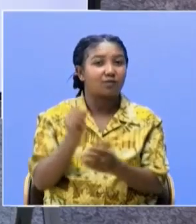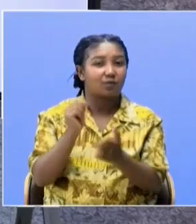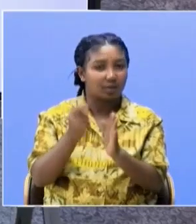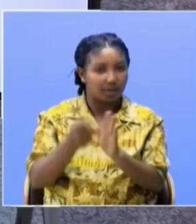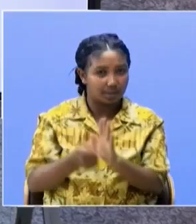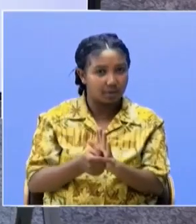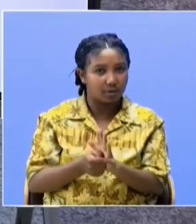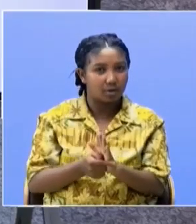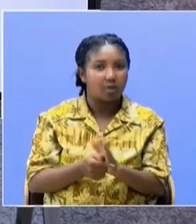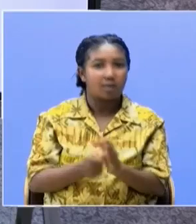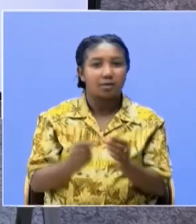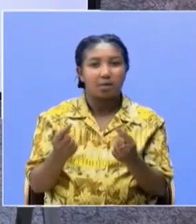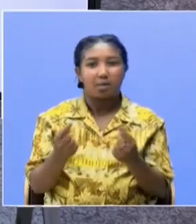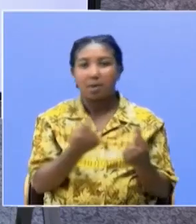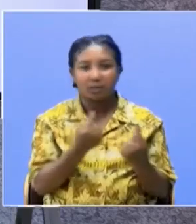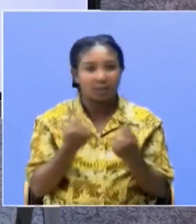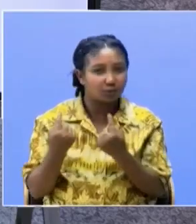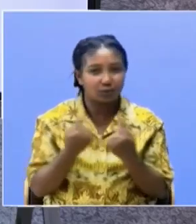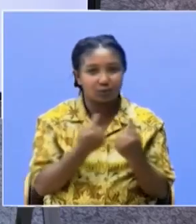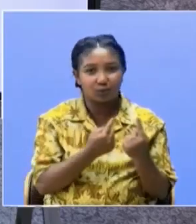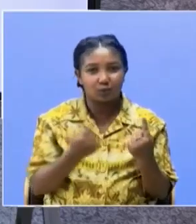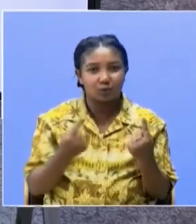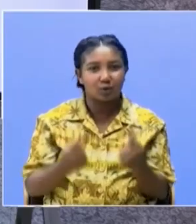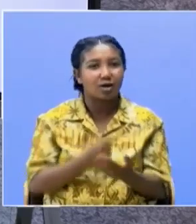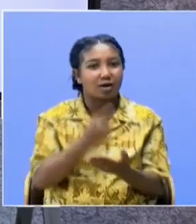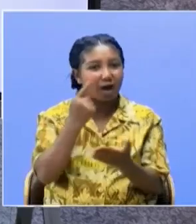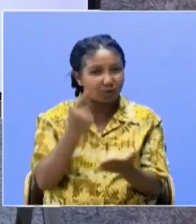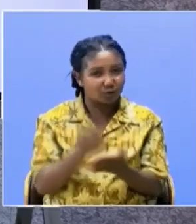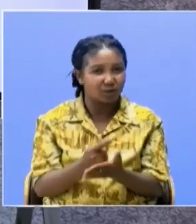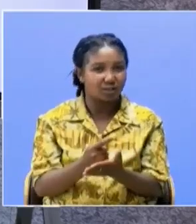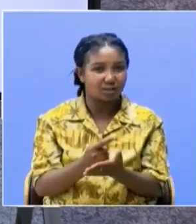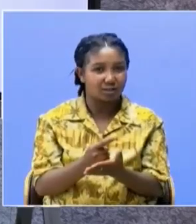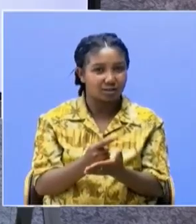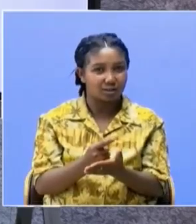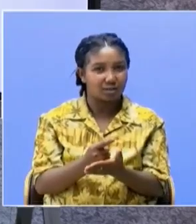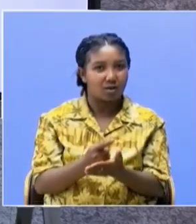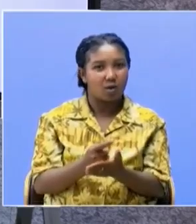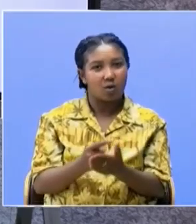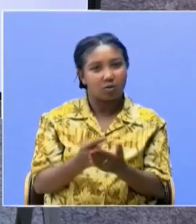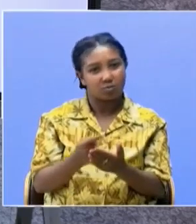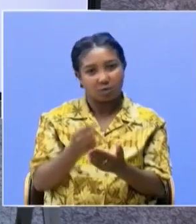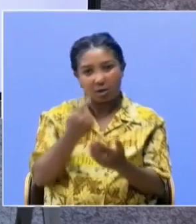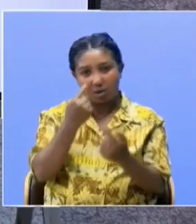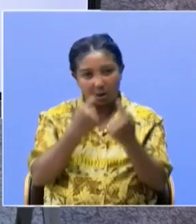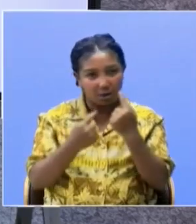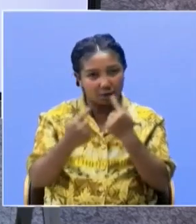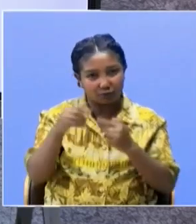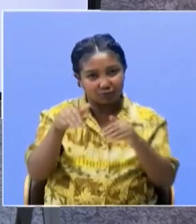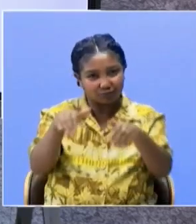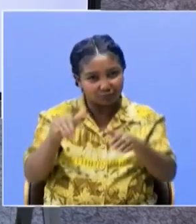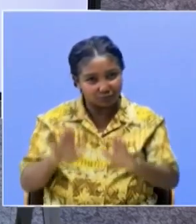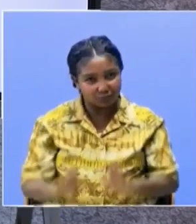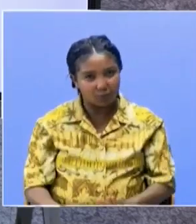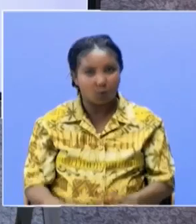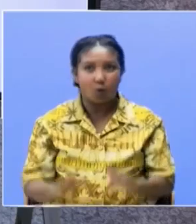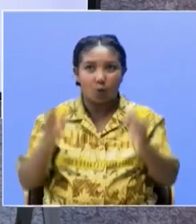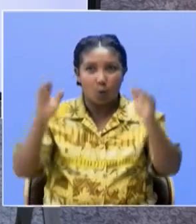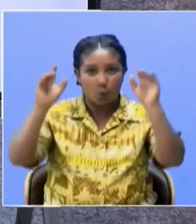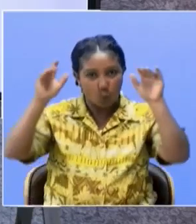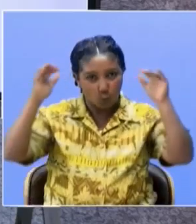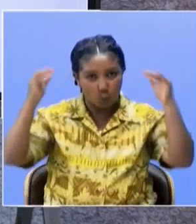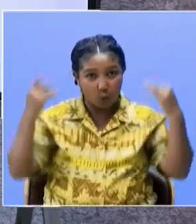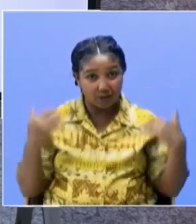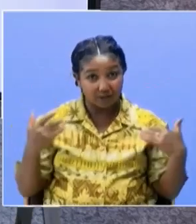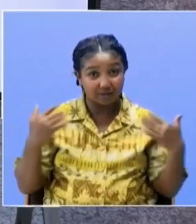example, birthday parties, graduation parties, yes? Funerals, yeah? Or weddings. These are